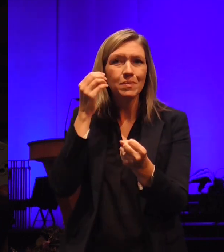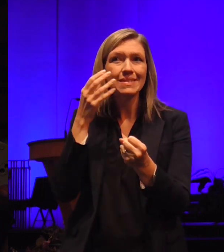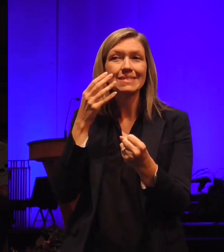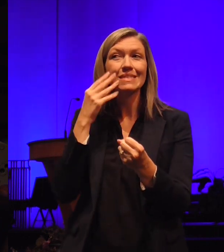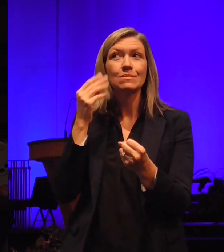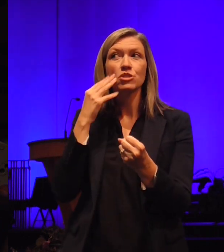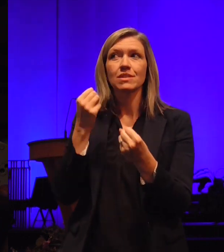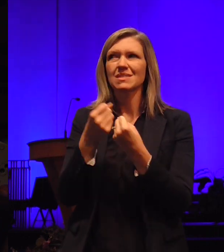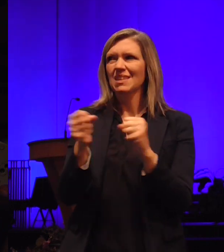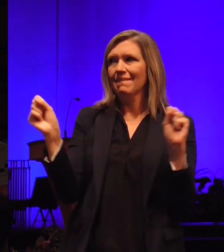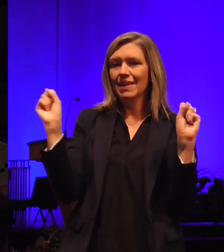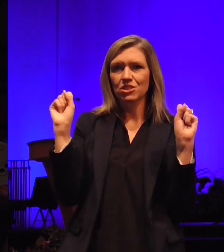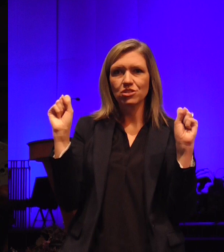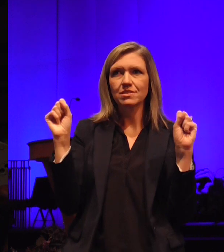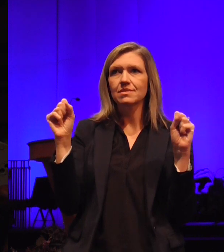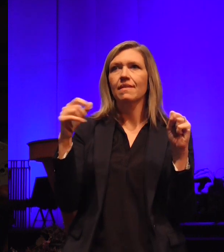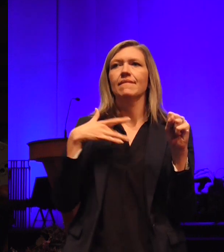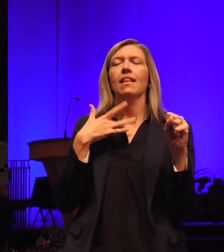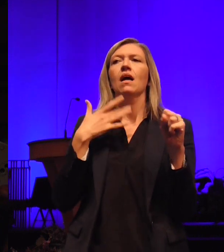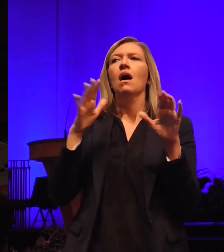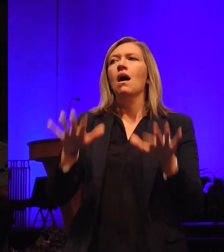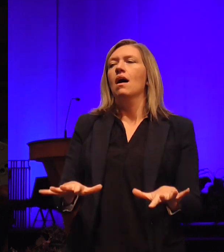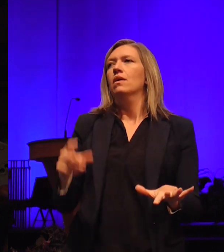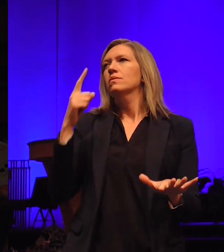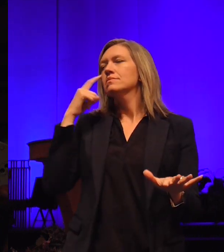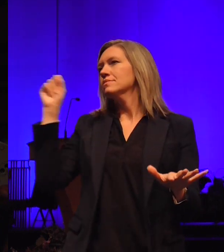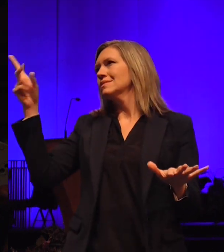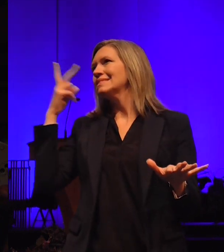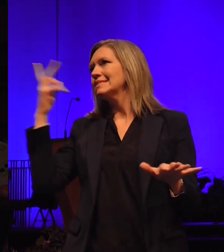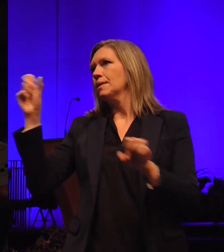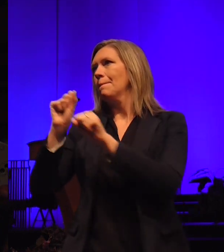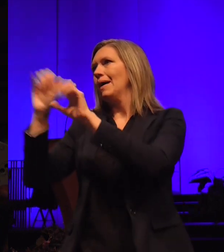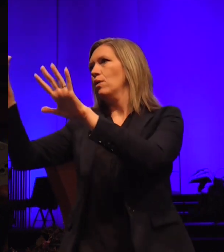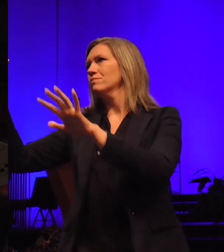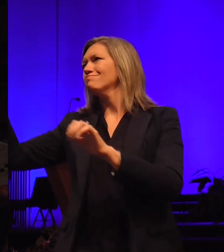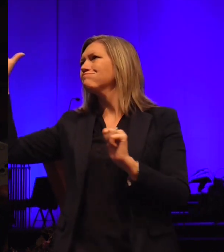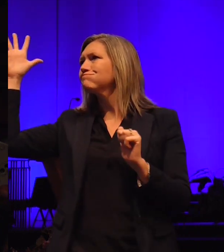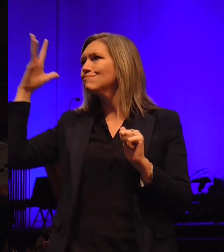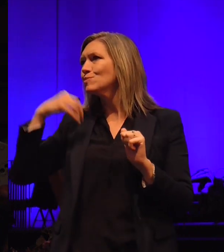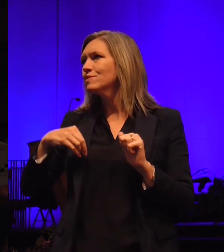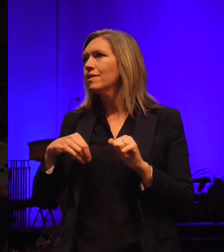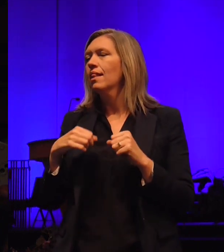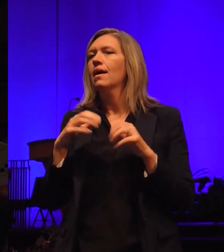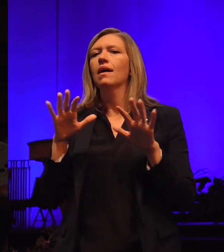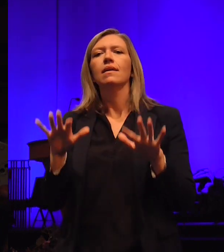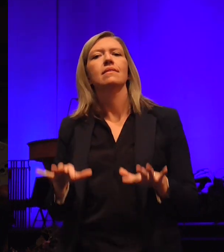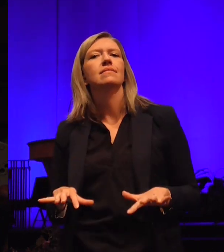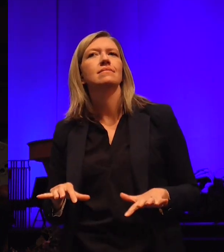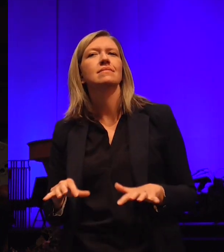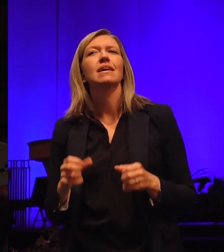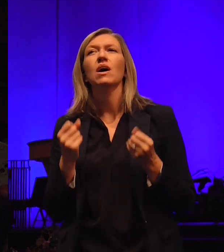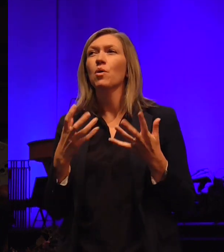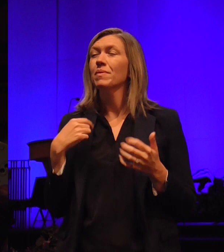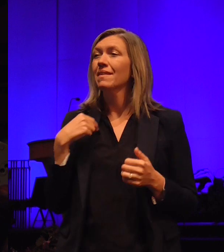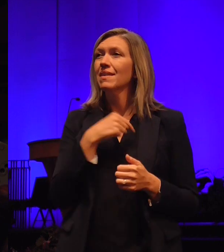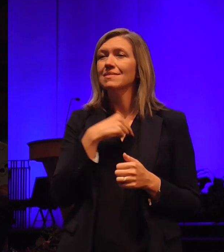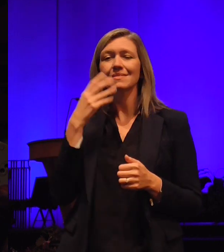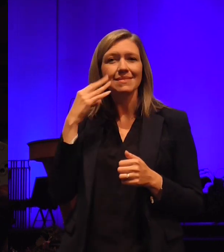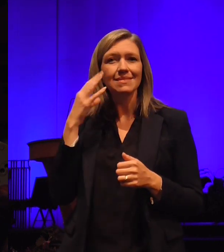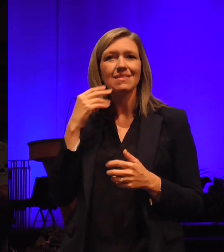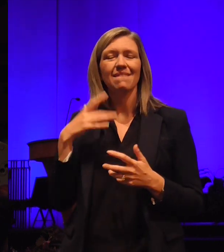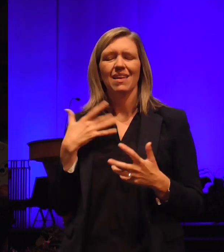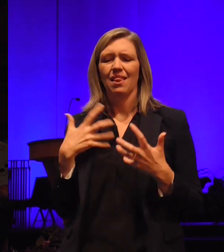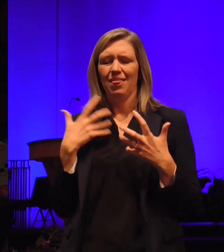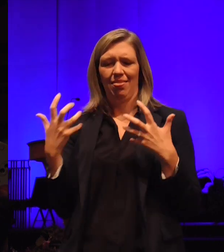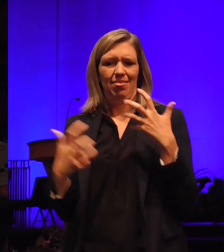salvation, noticing a mountain peak with the sun shining on it? How many have felt out of harmony with ourselves and our lives